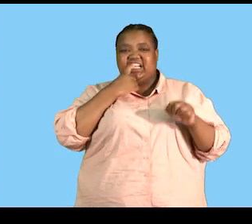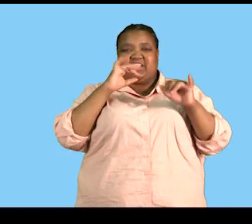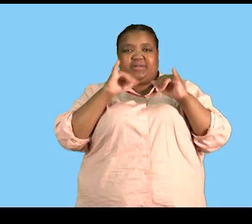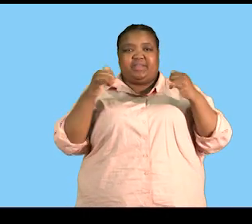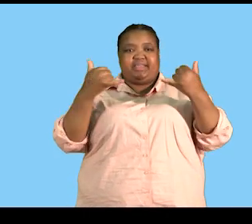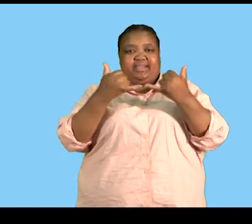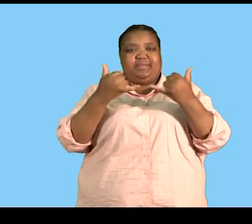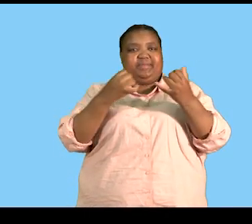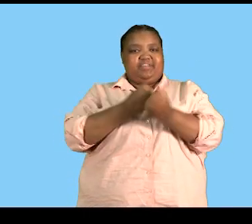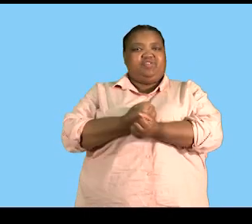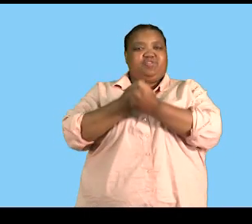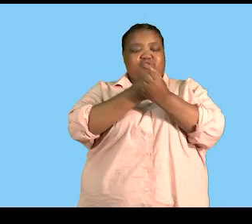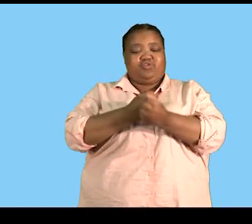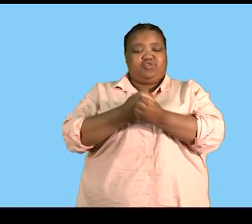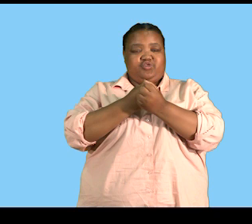a load of